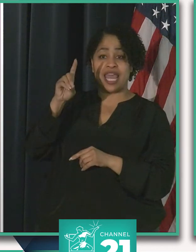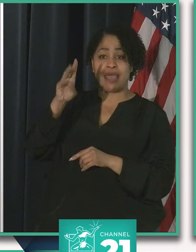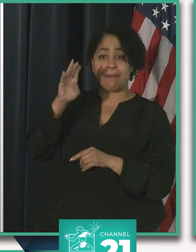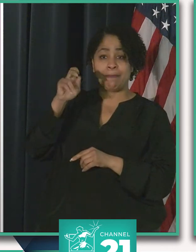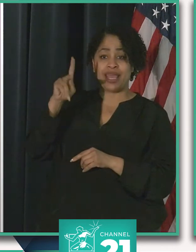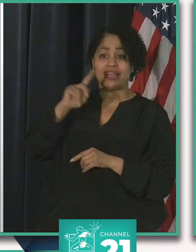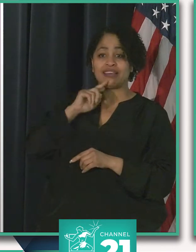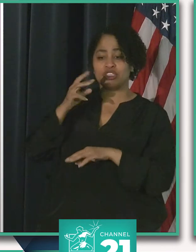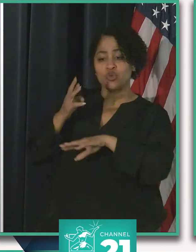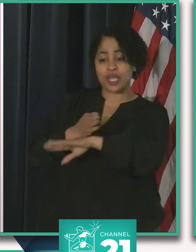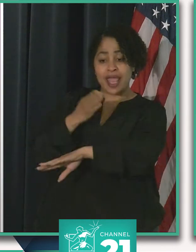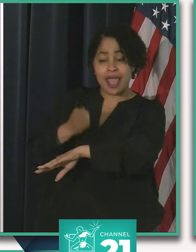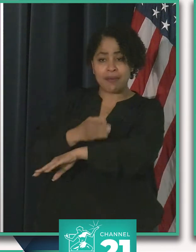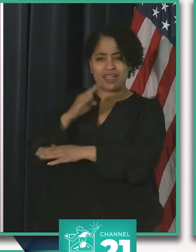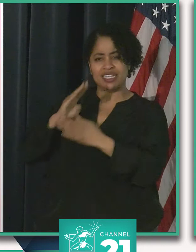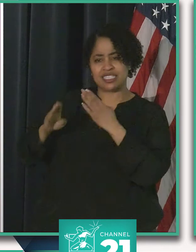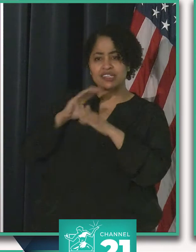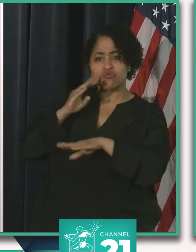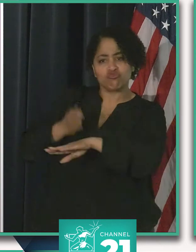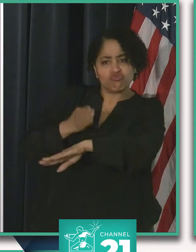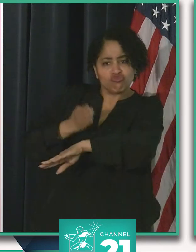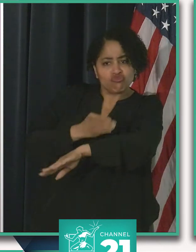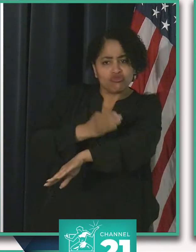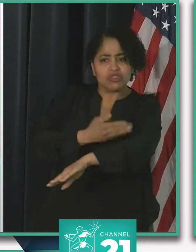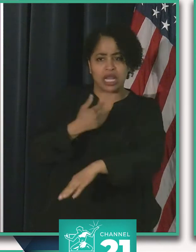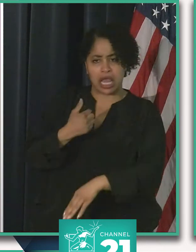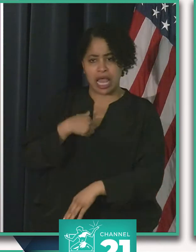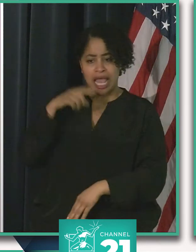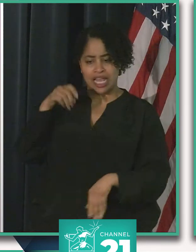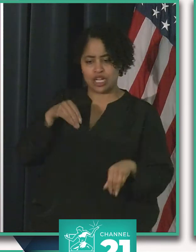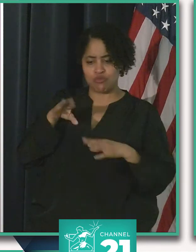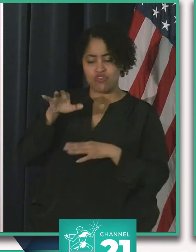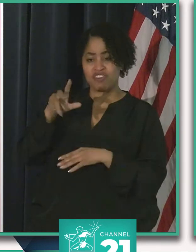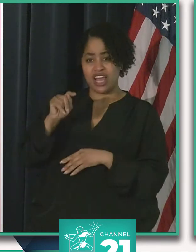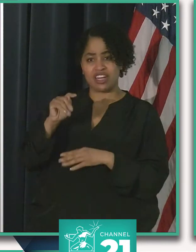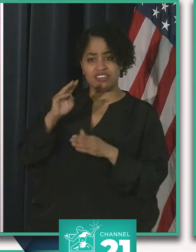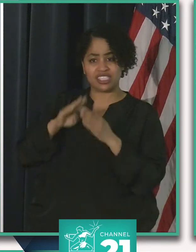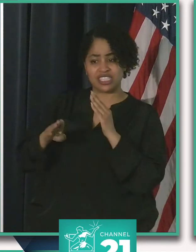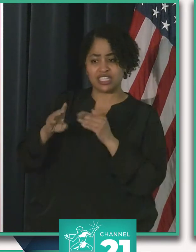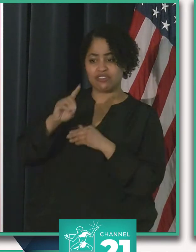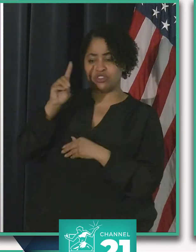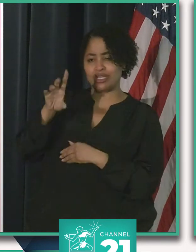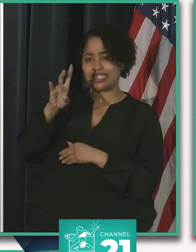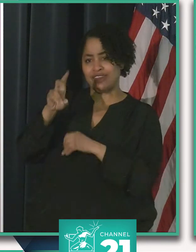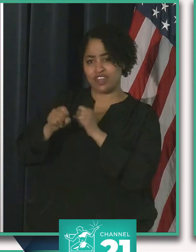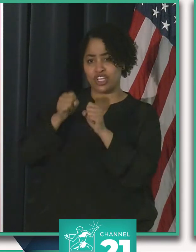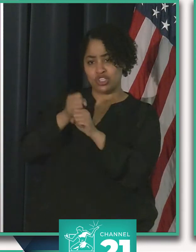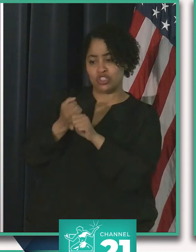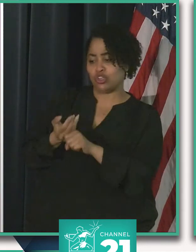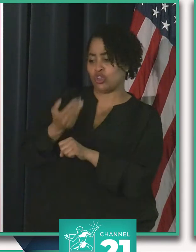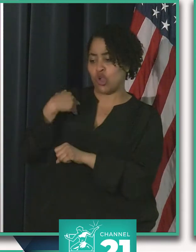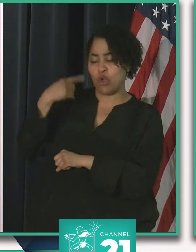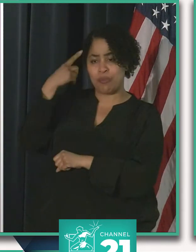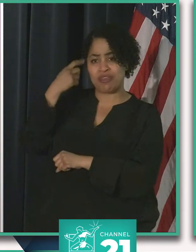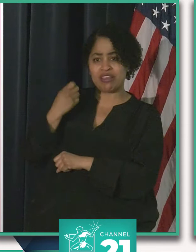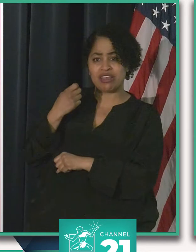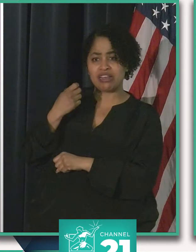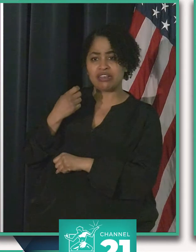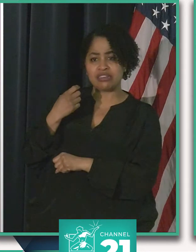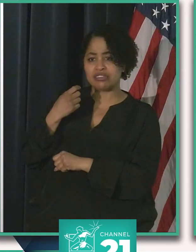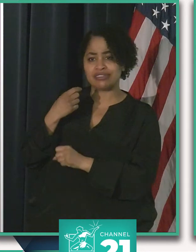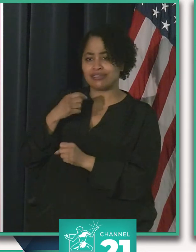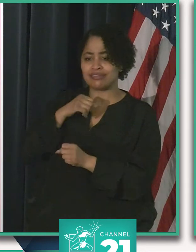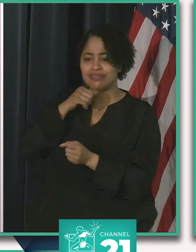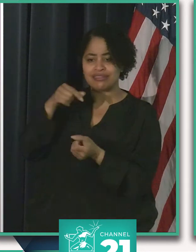rehabbing and that the city is rehabbing, I had to move out of the city of Detroit about 7 years ago because of lack of